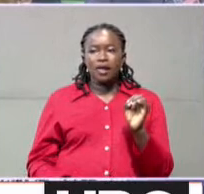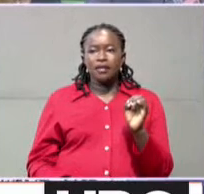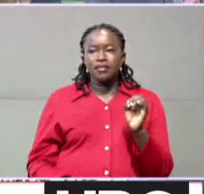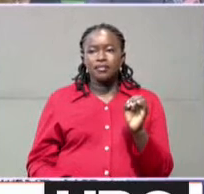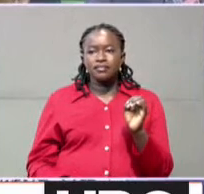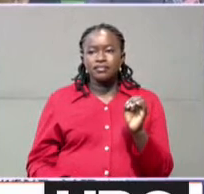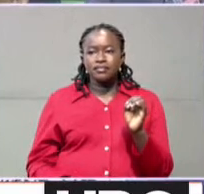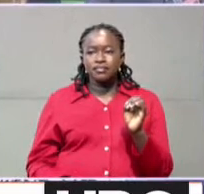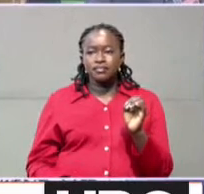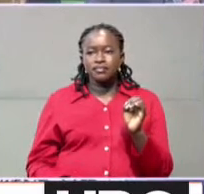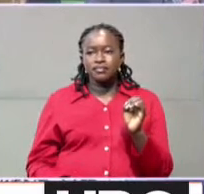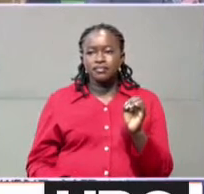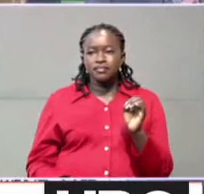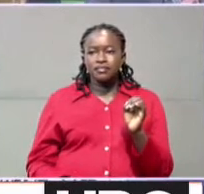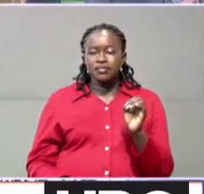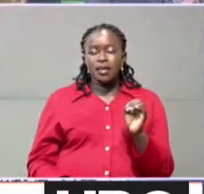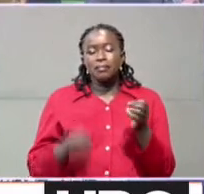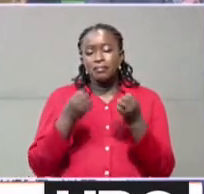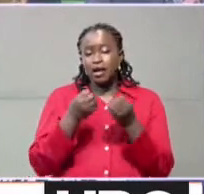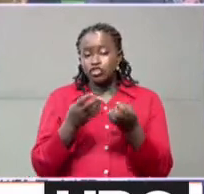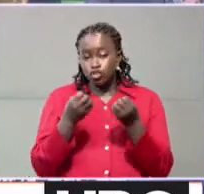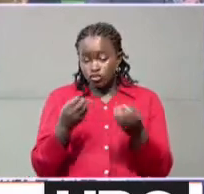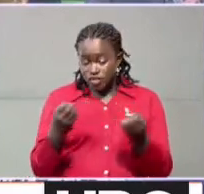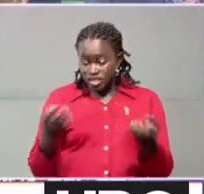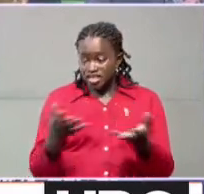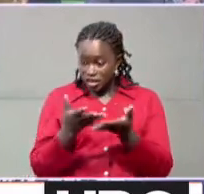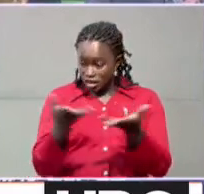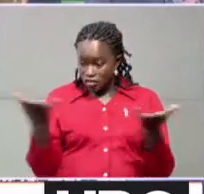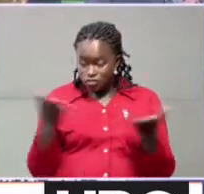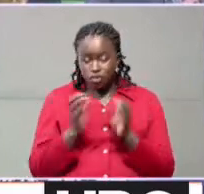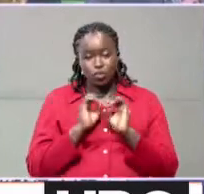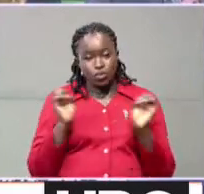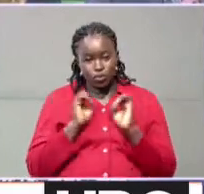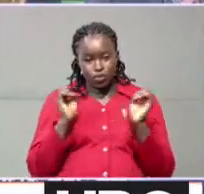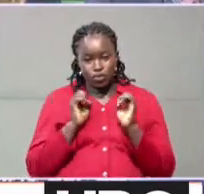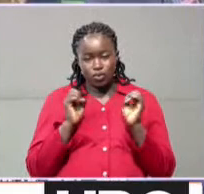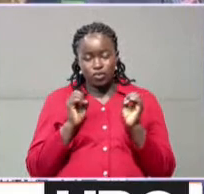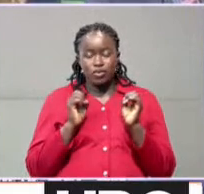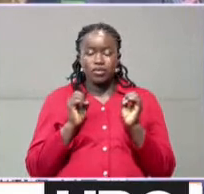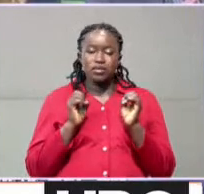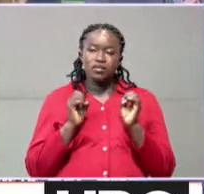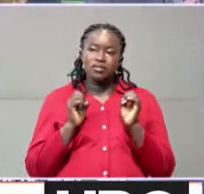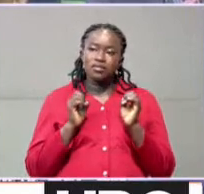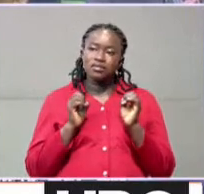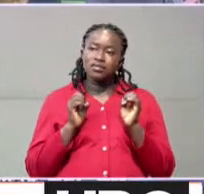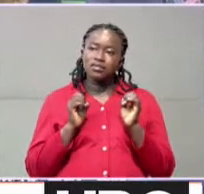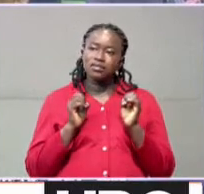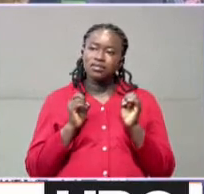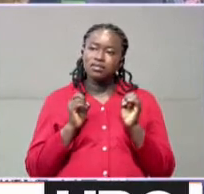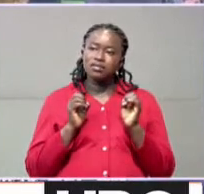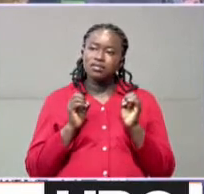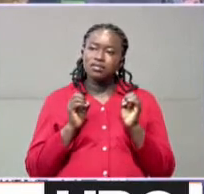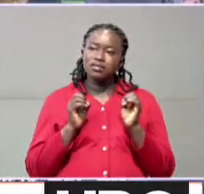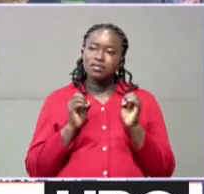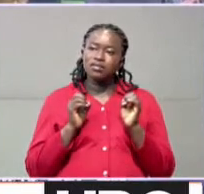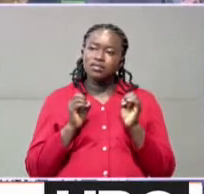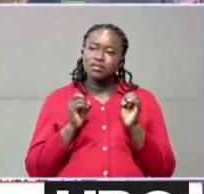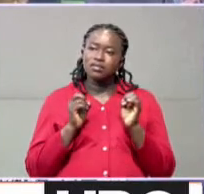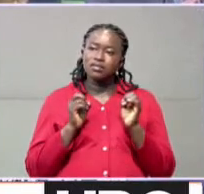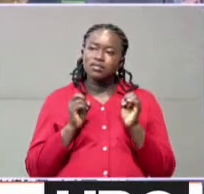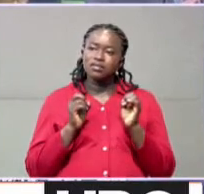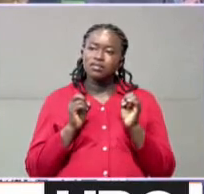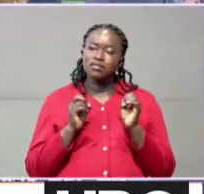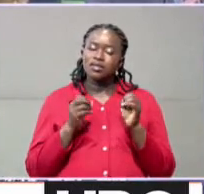yes i said the majority are not here doctor nikes i will i